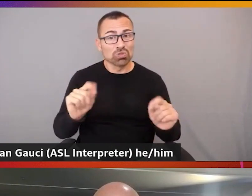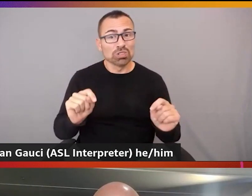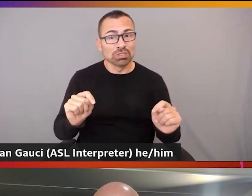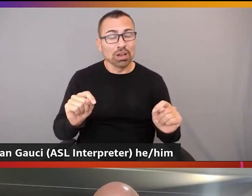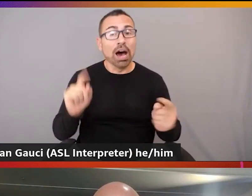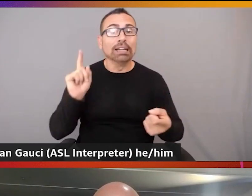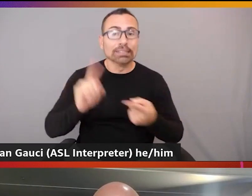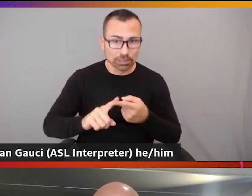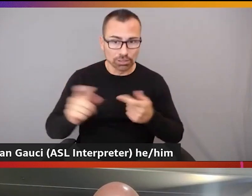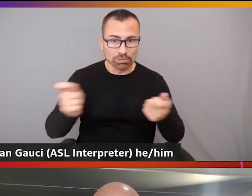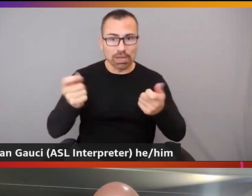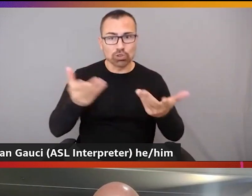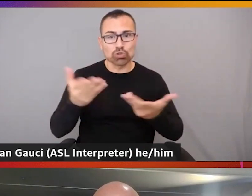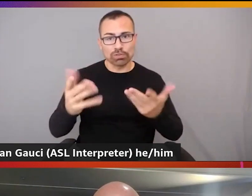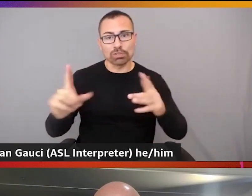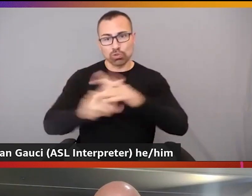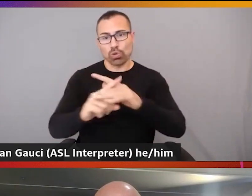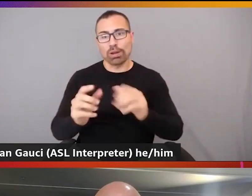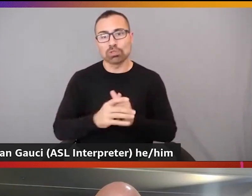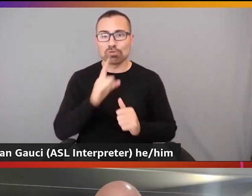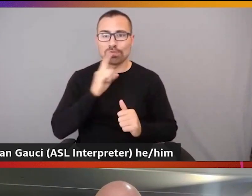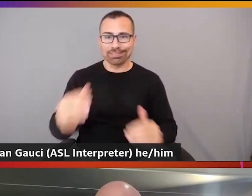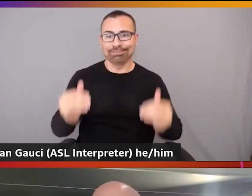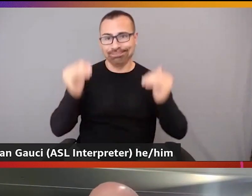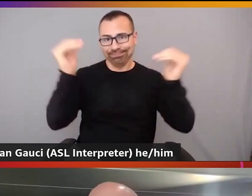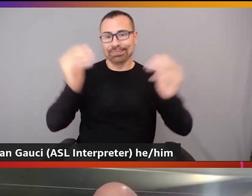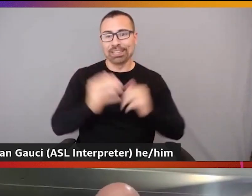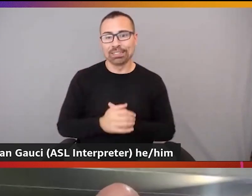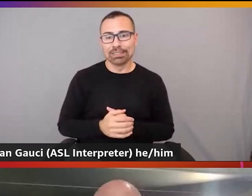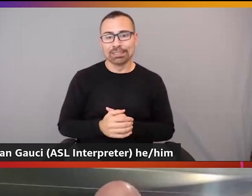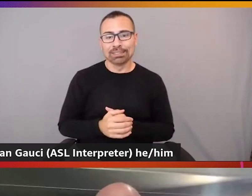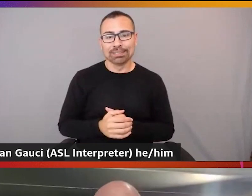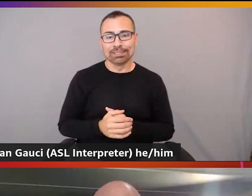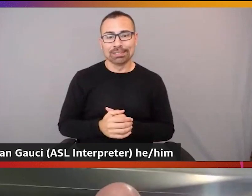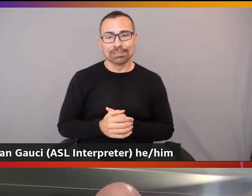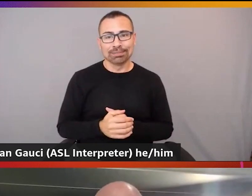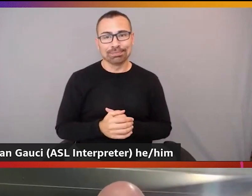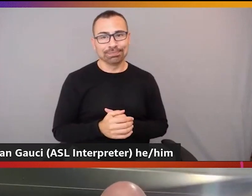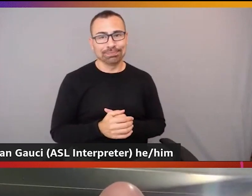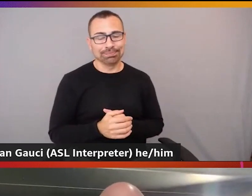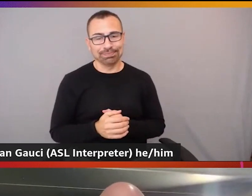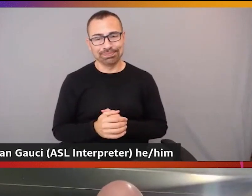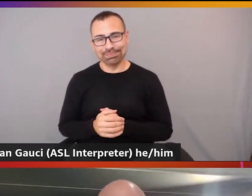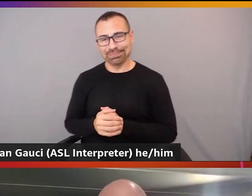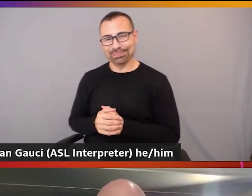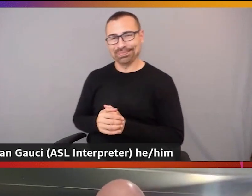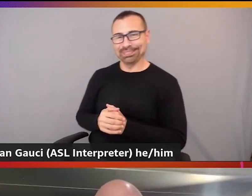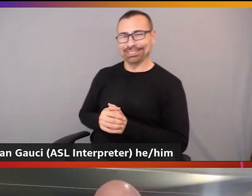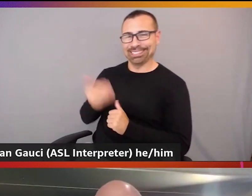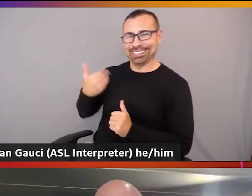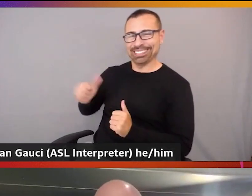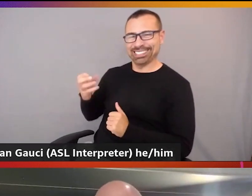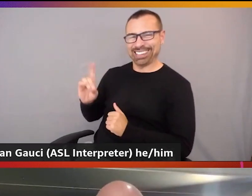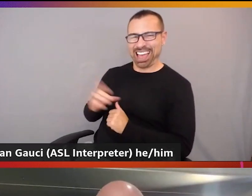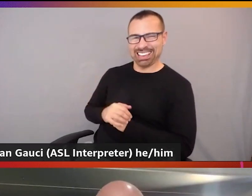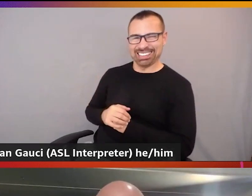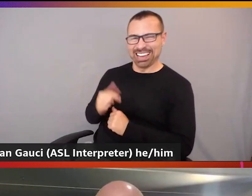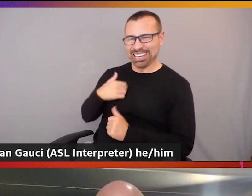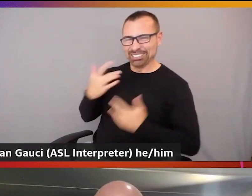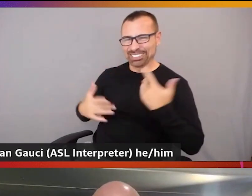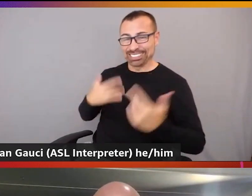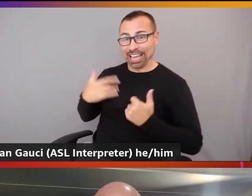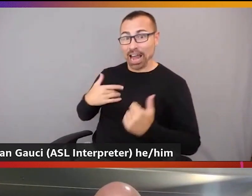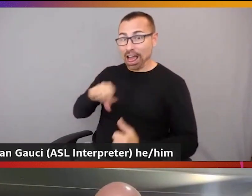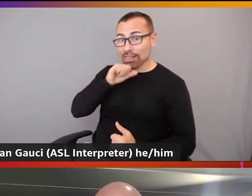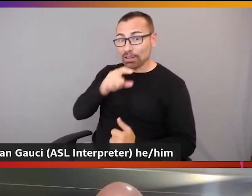level. Yeah. Well, John, I got to tell you, you've got me excited. I love what you're saying, but I want to see it.